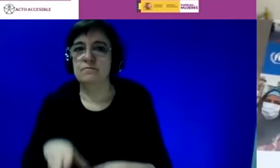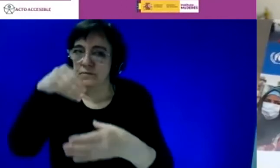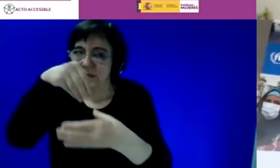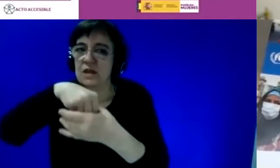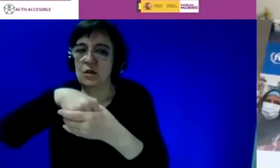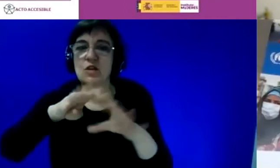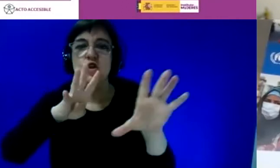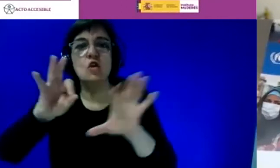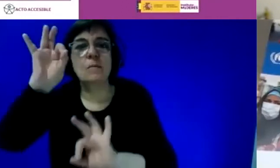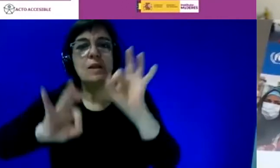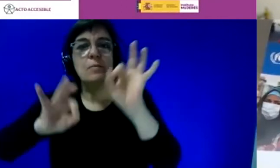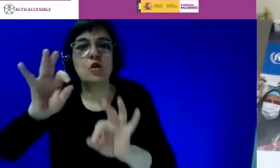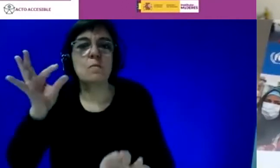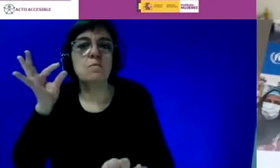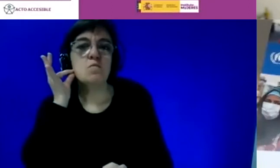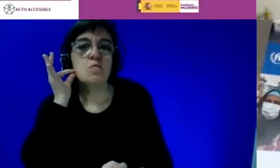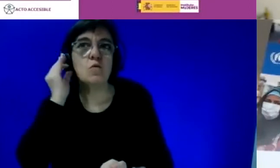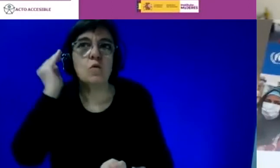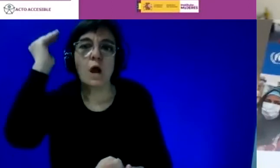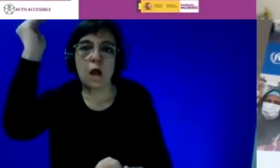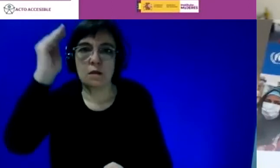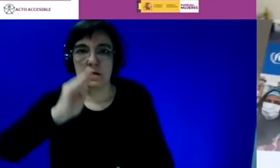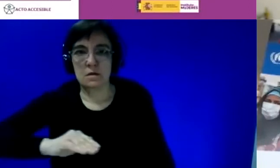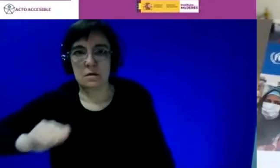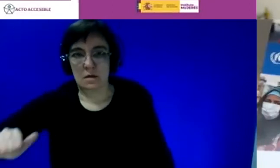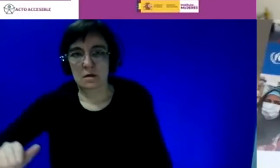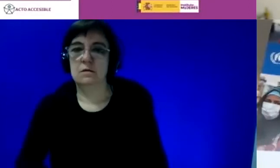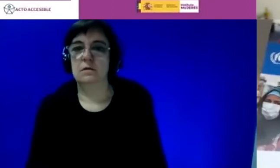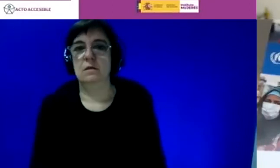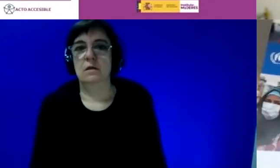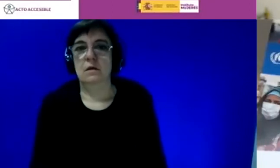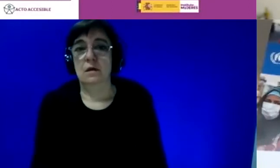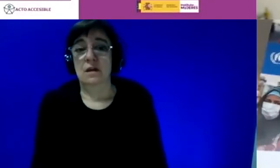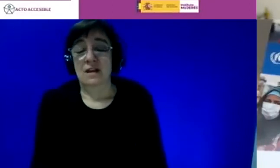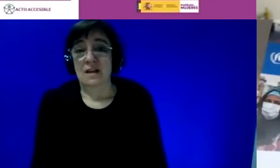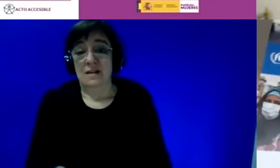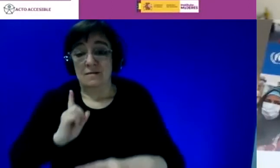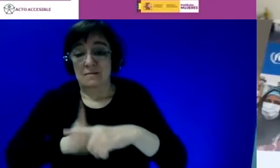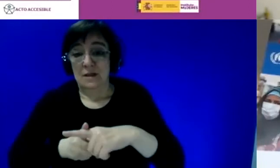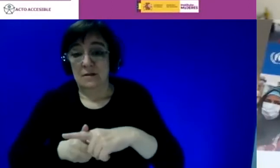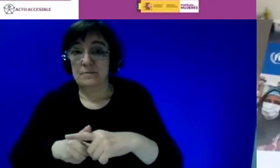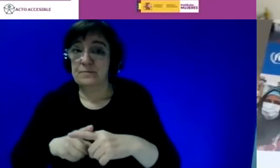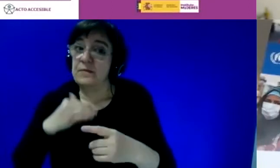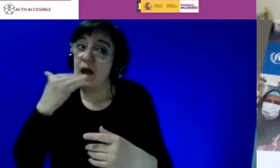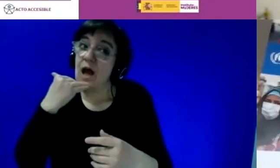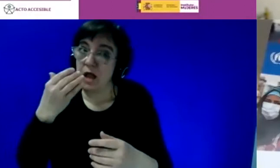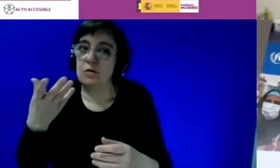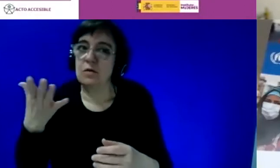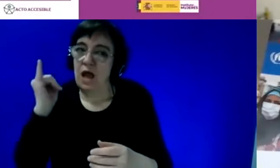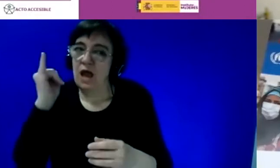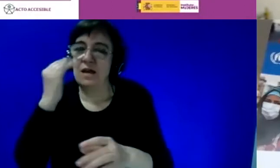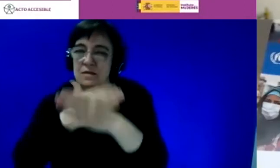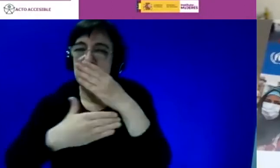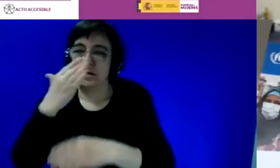them being disabled. We think, and these numbers, of course, and I'm sure you'll appreciate, are